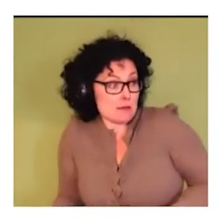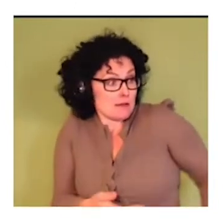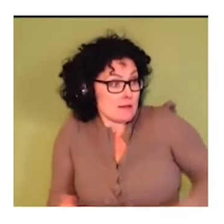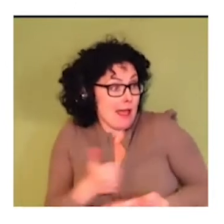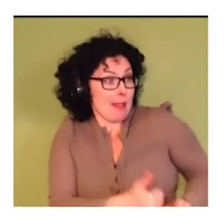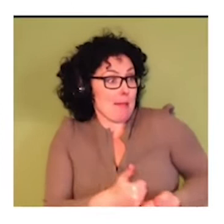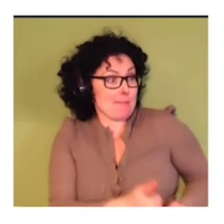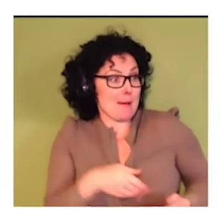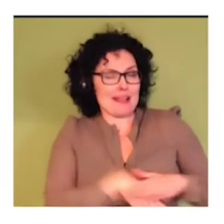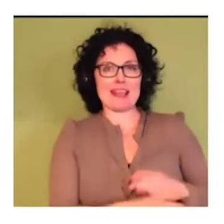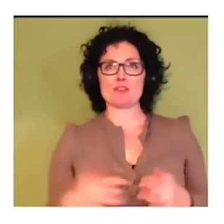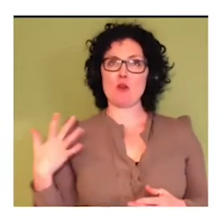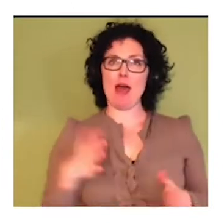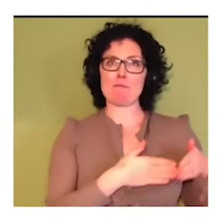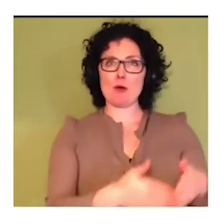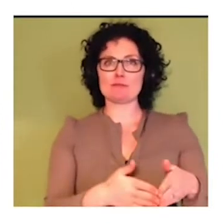And I can move between links with K.